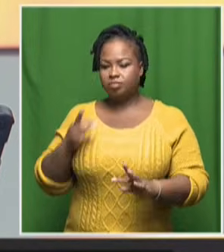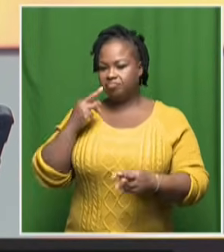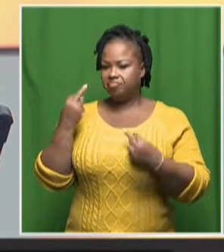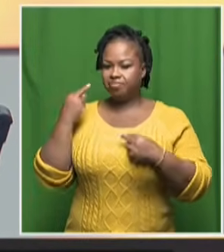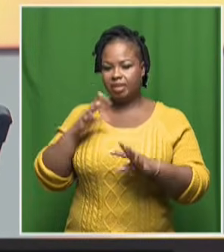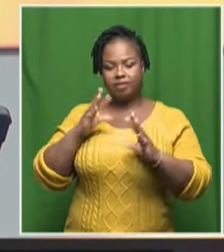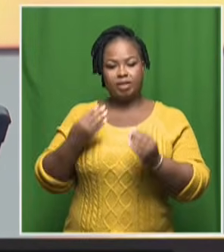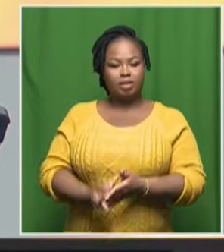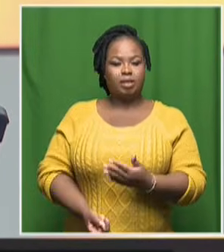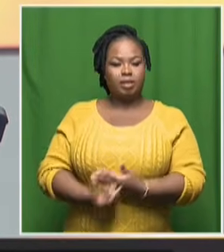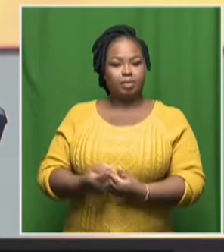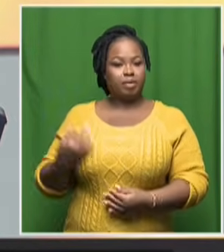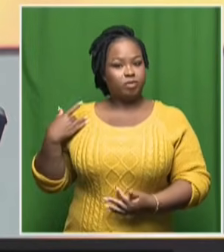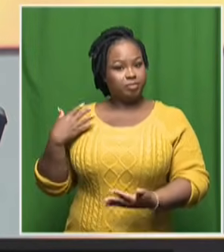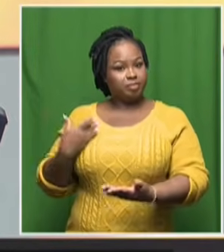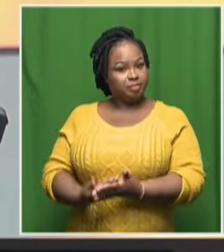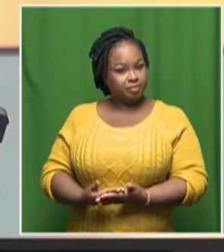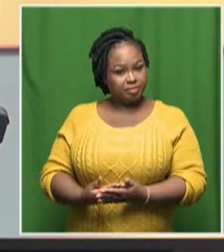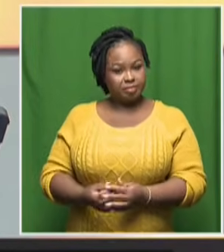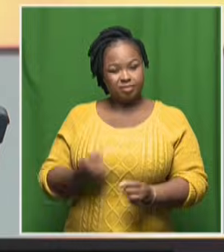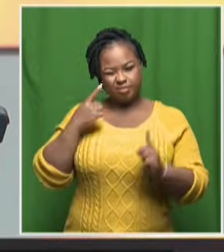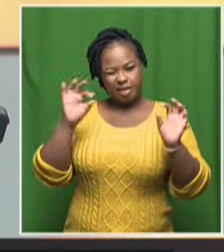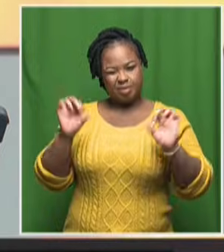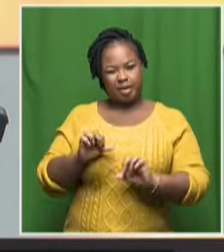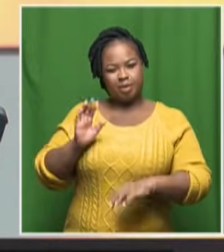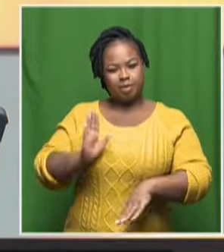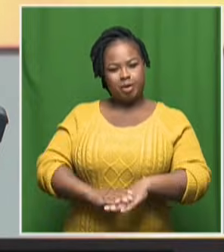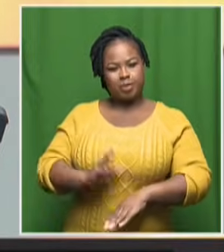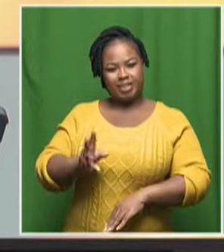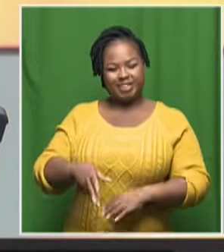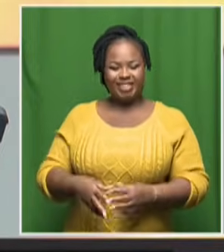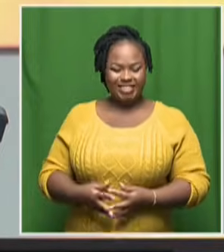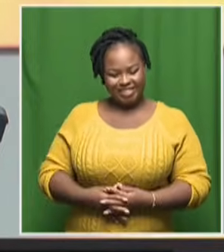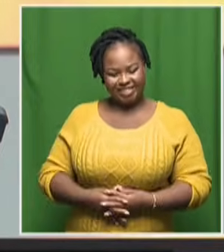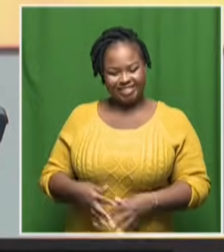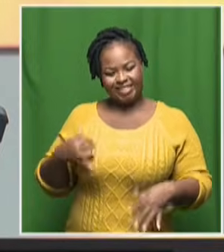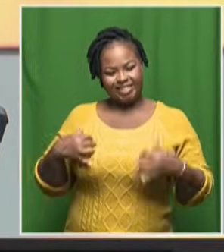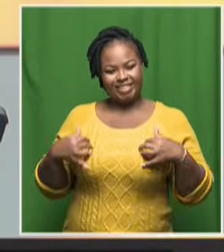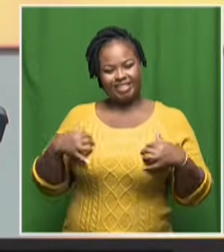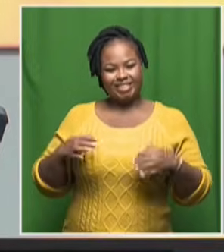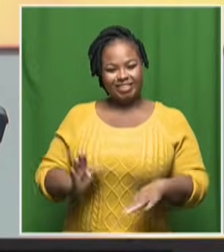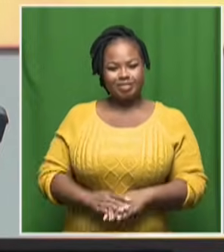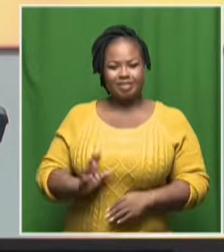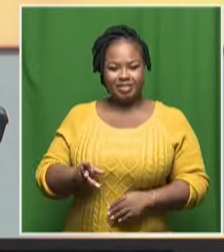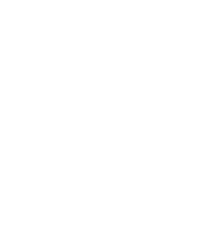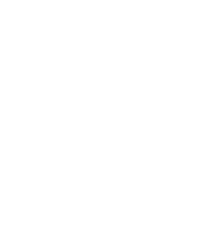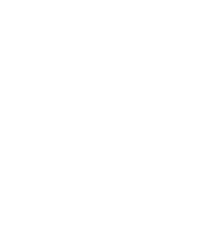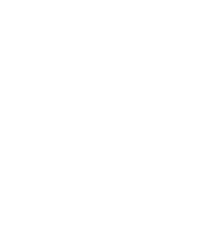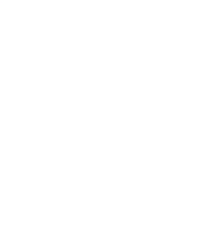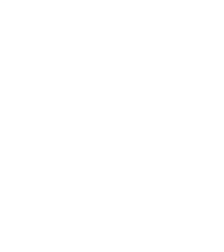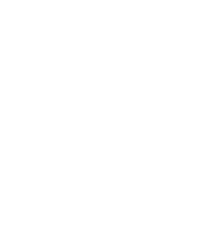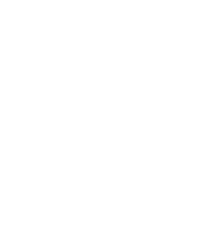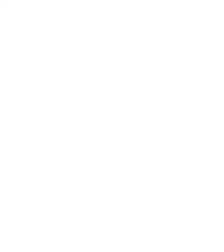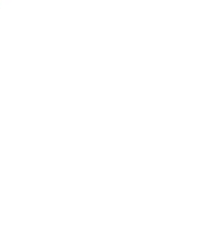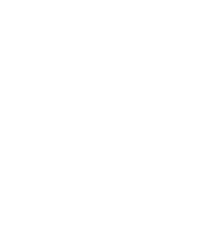on what's happened over the years and how they aim to come back bigger, bad, and bolder. So looking forward to all that action as it continues.